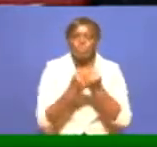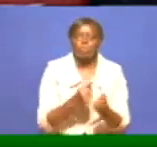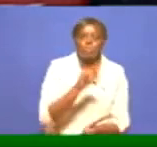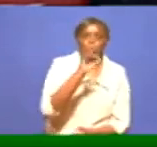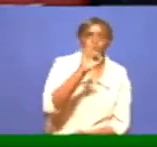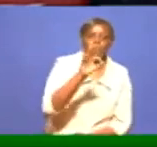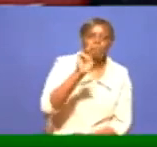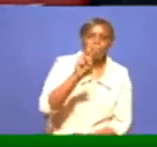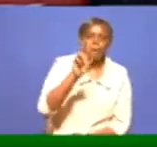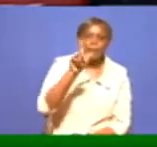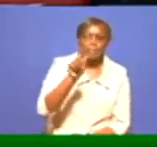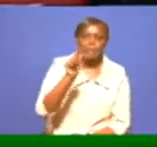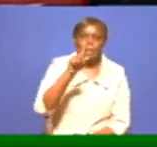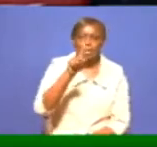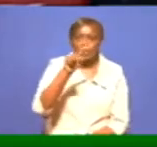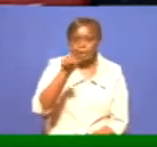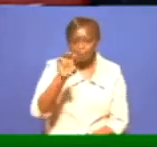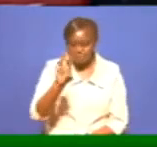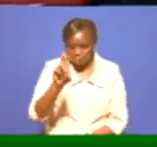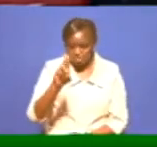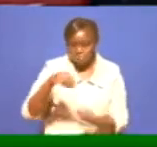farmers